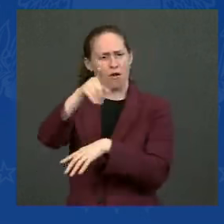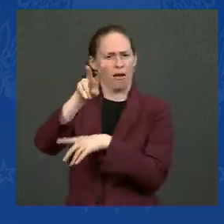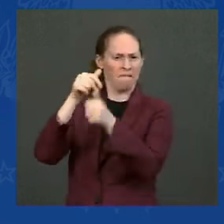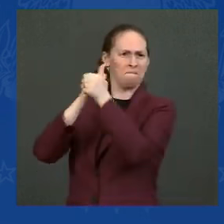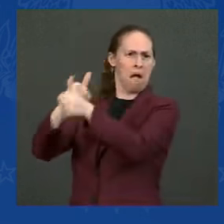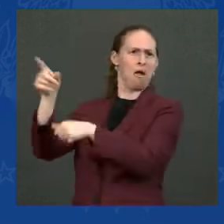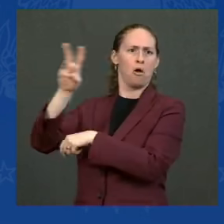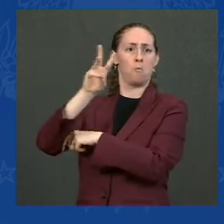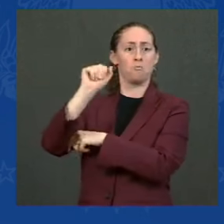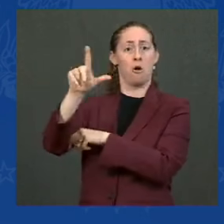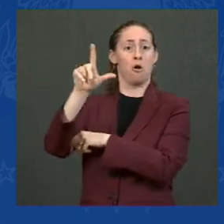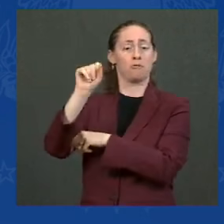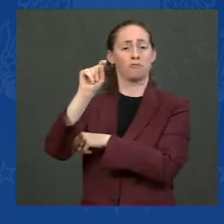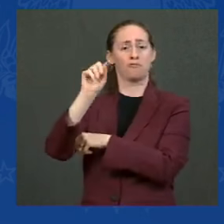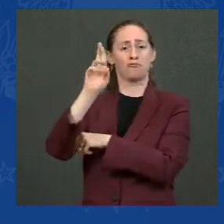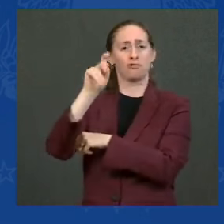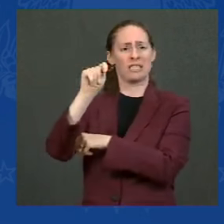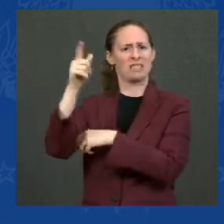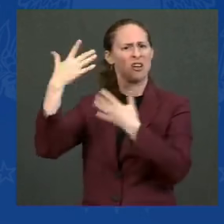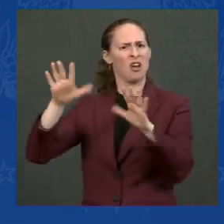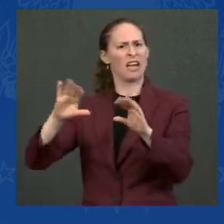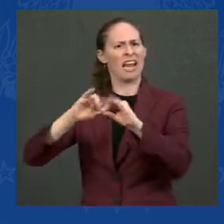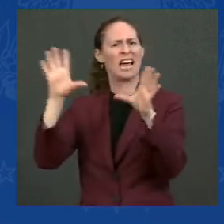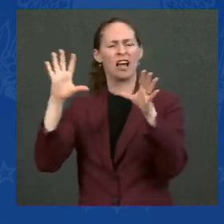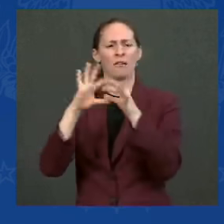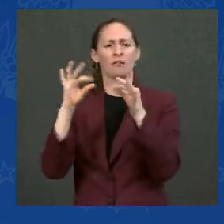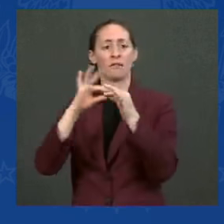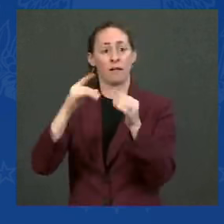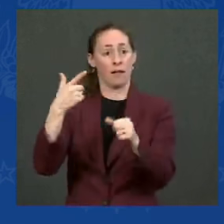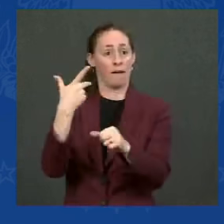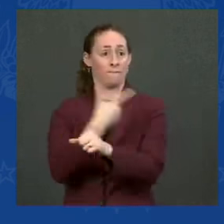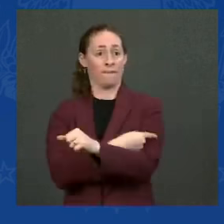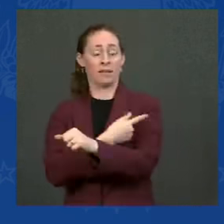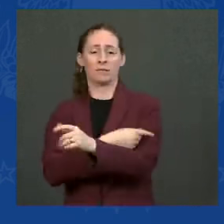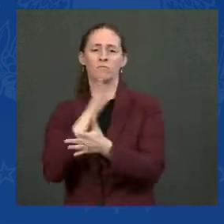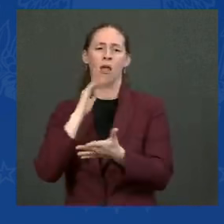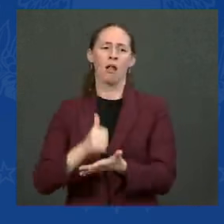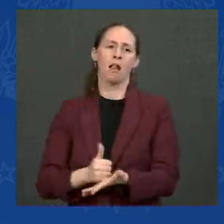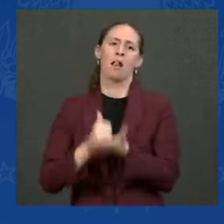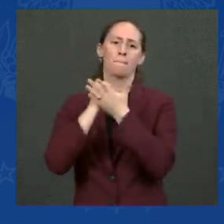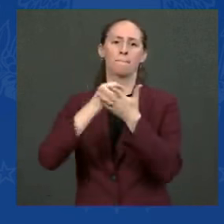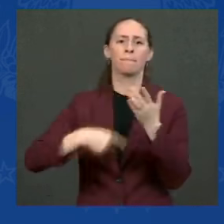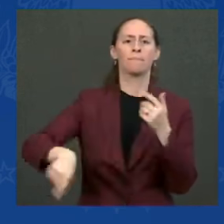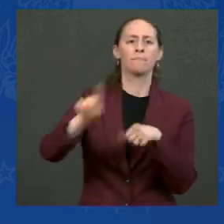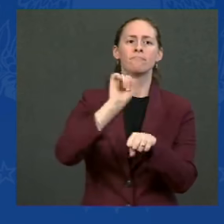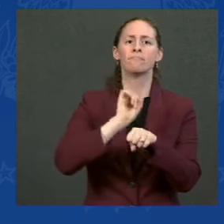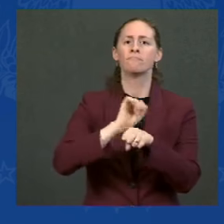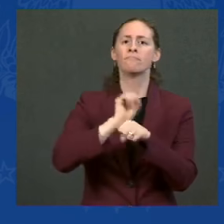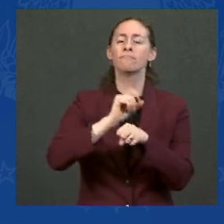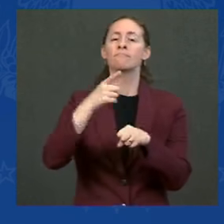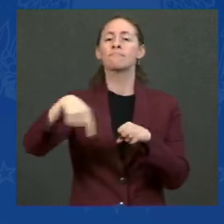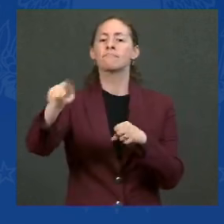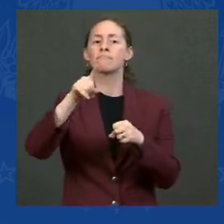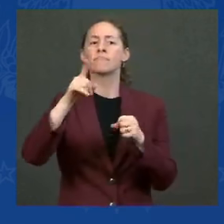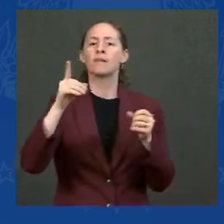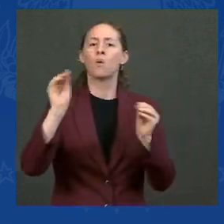Sachs, quote, vaccinations will have a positive impact on employment. It means less spread of COVID-19, which will help people return to